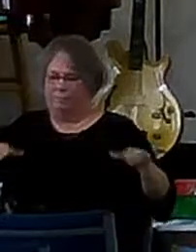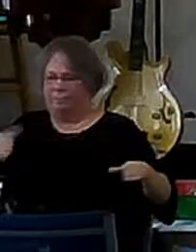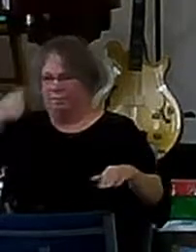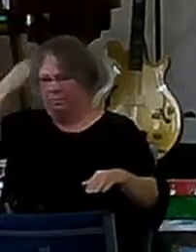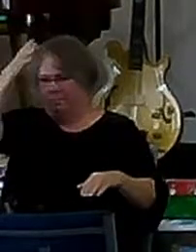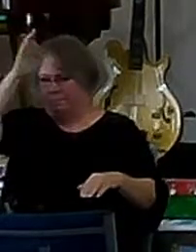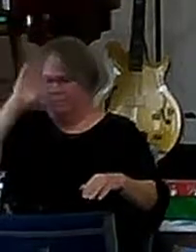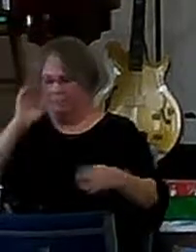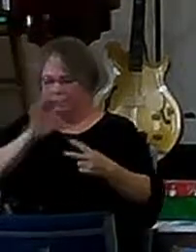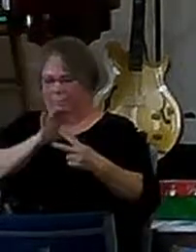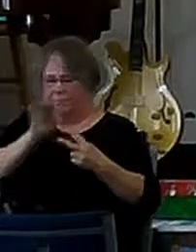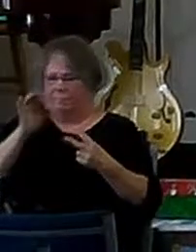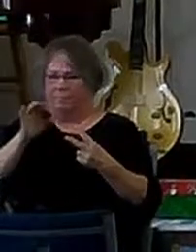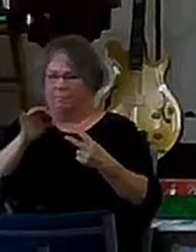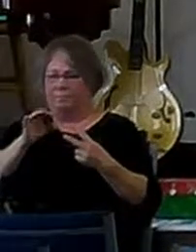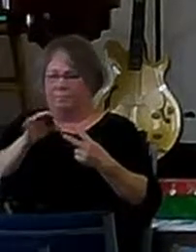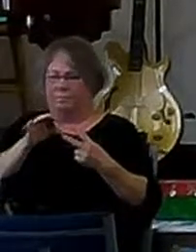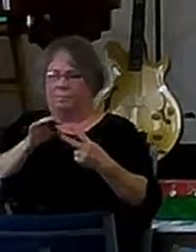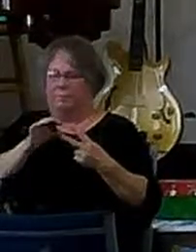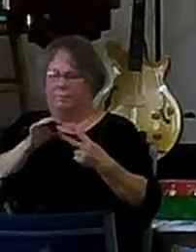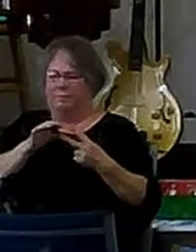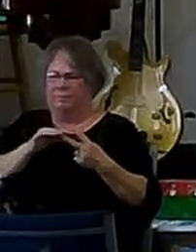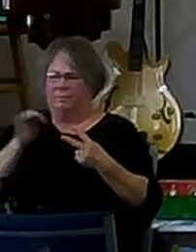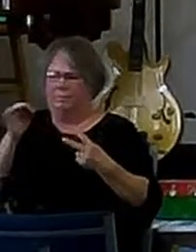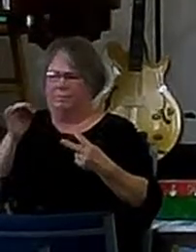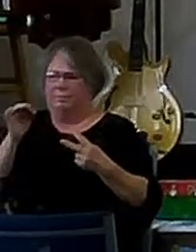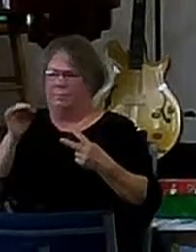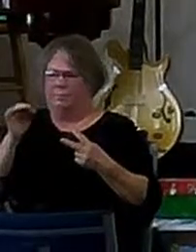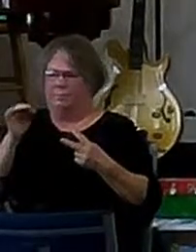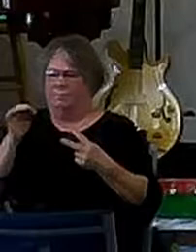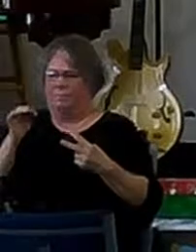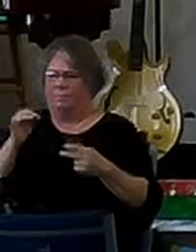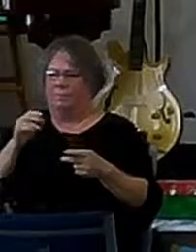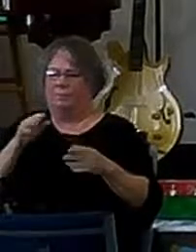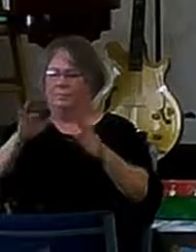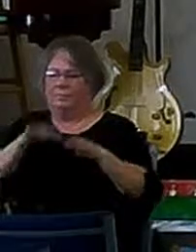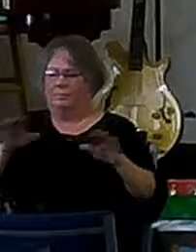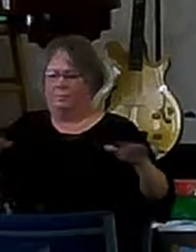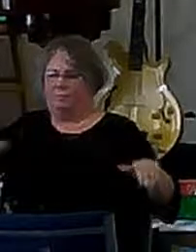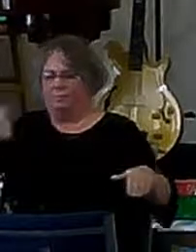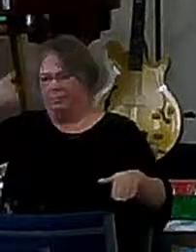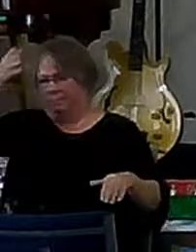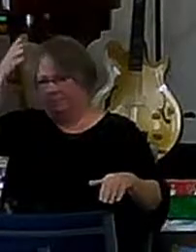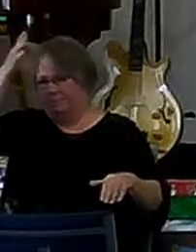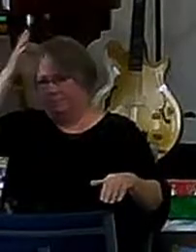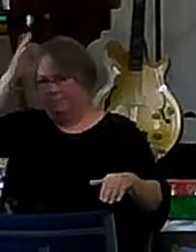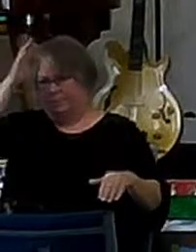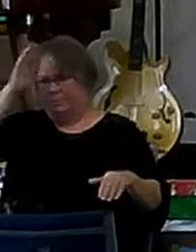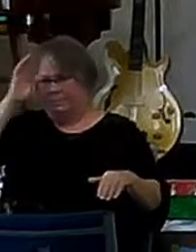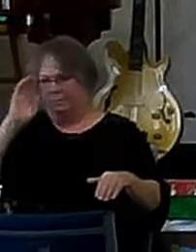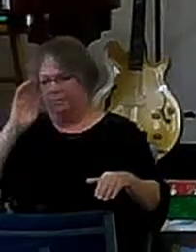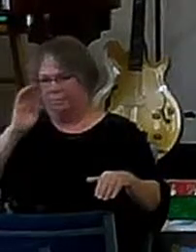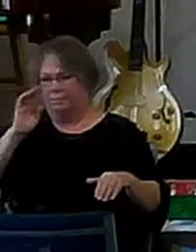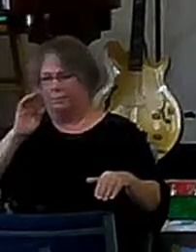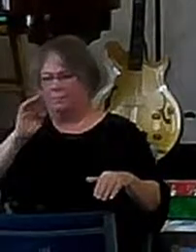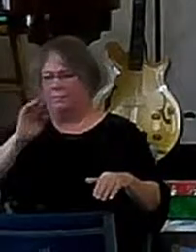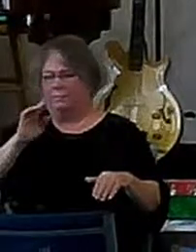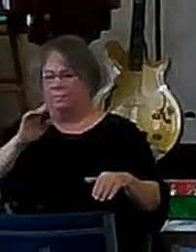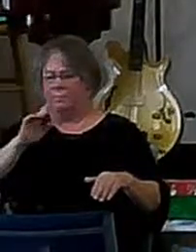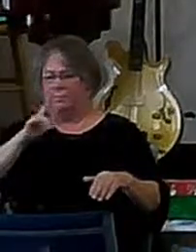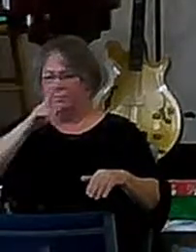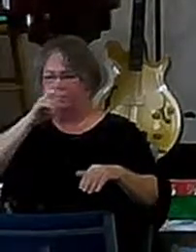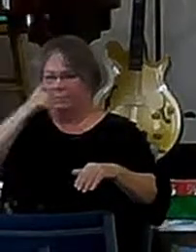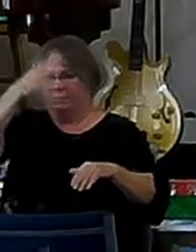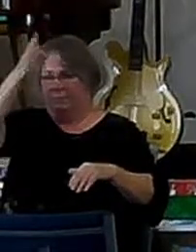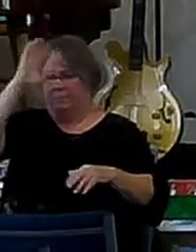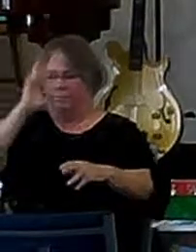elect. The children of God are the remnant whom God has chosen and whom God